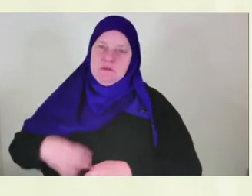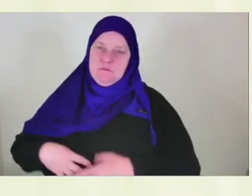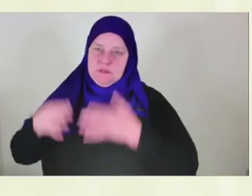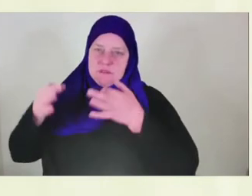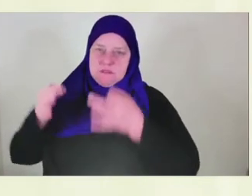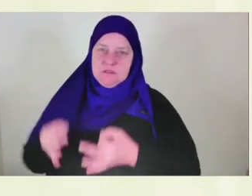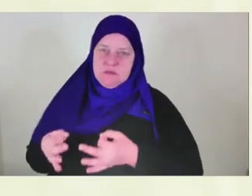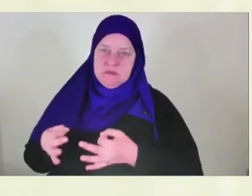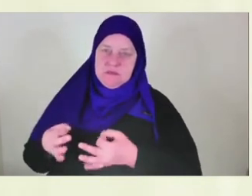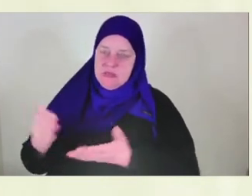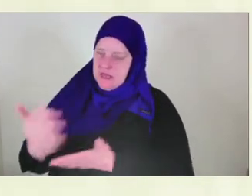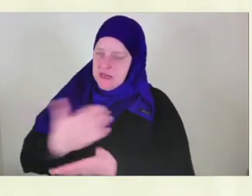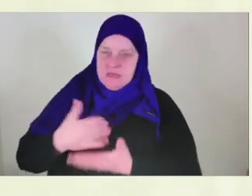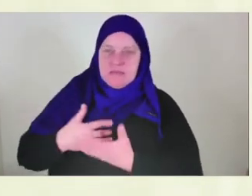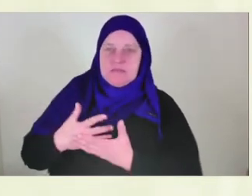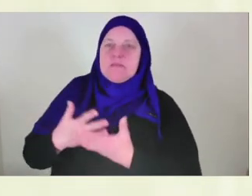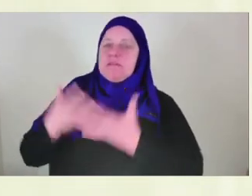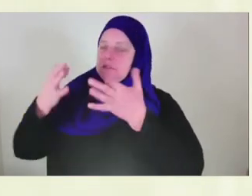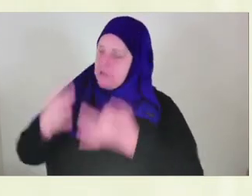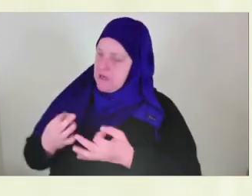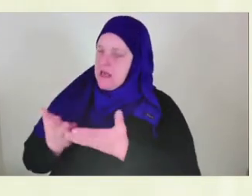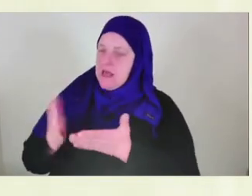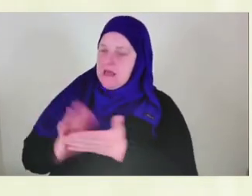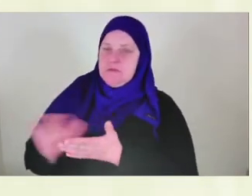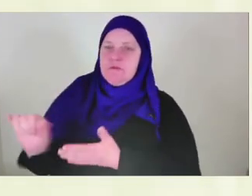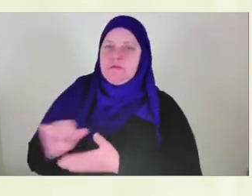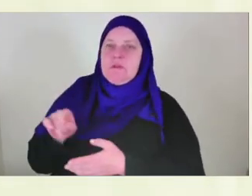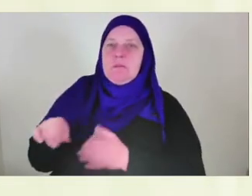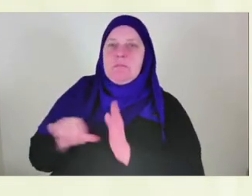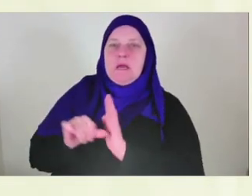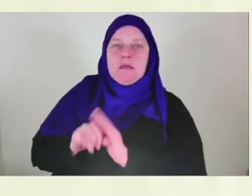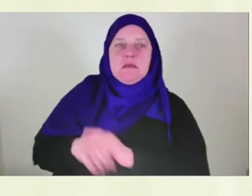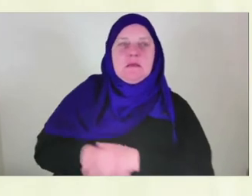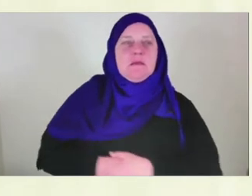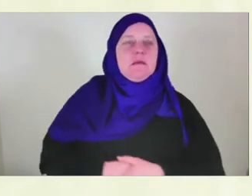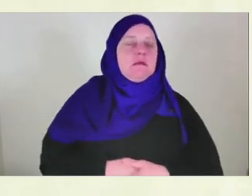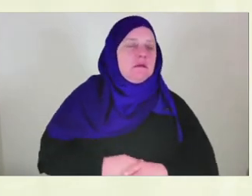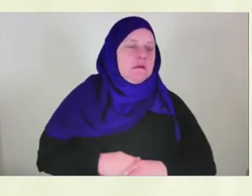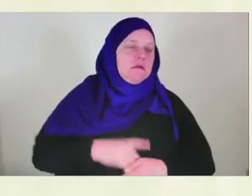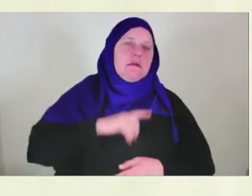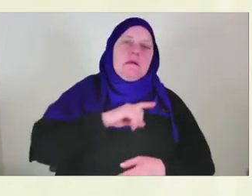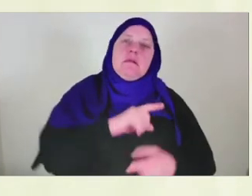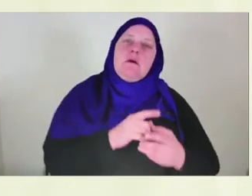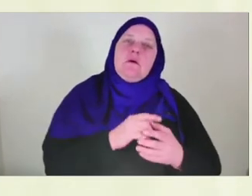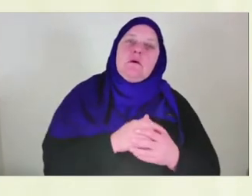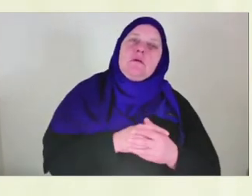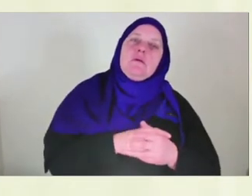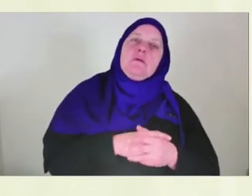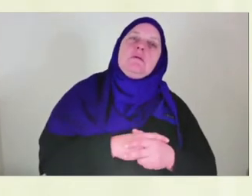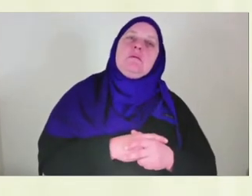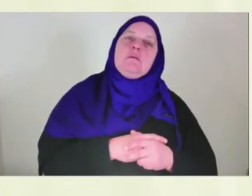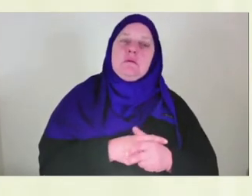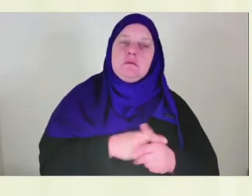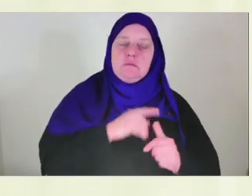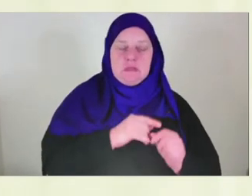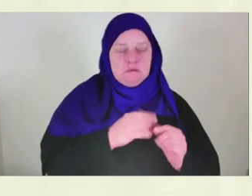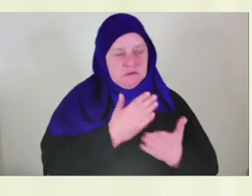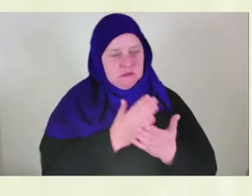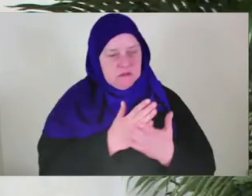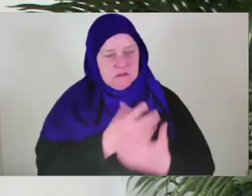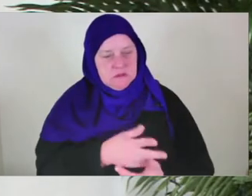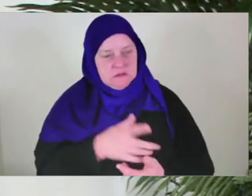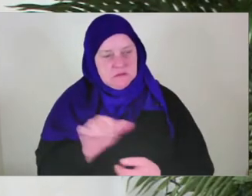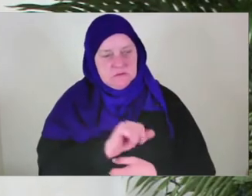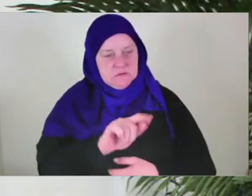vast experience and understanding, and he has more insight into what the Islamic nation requires.